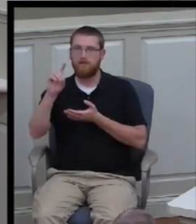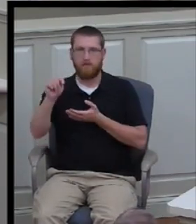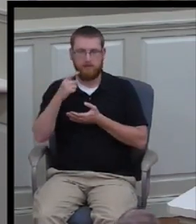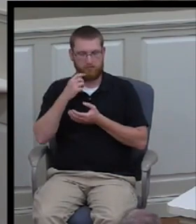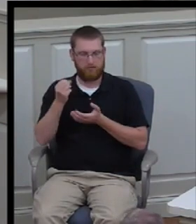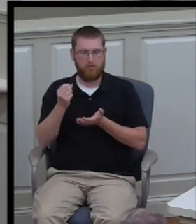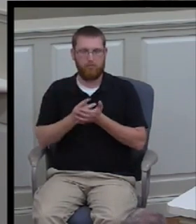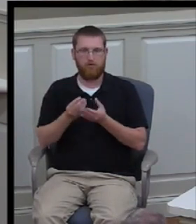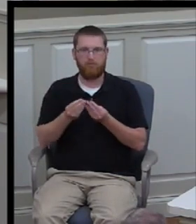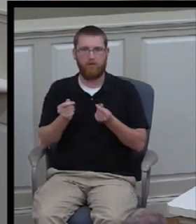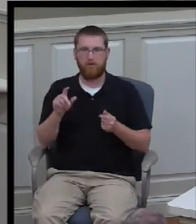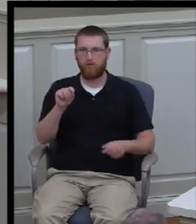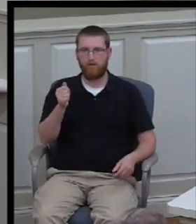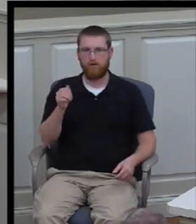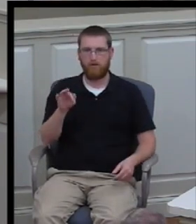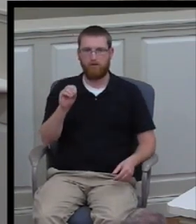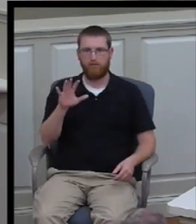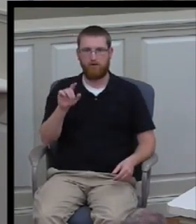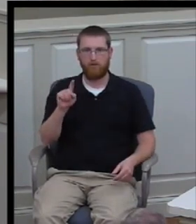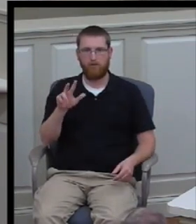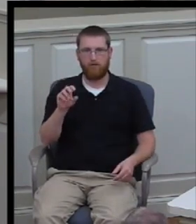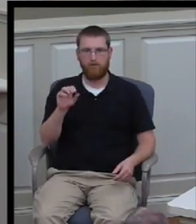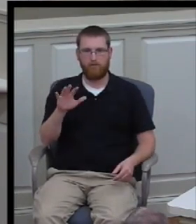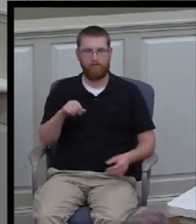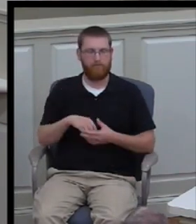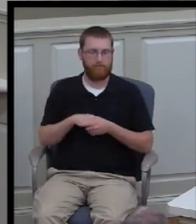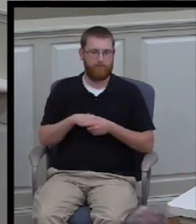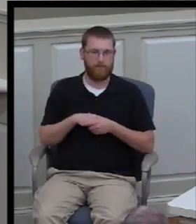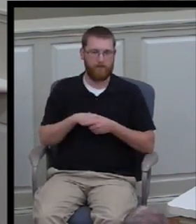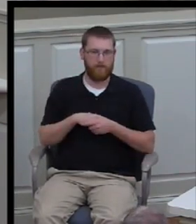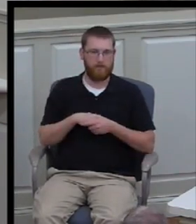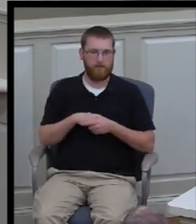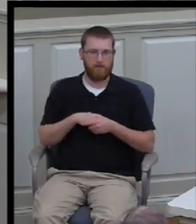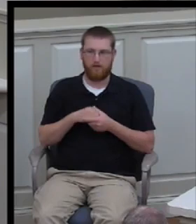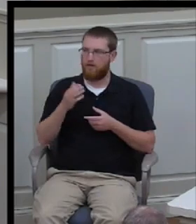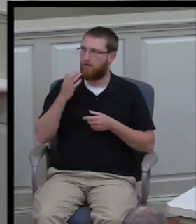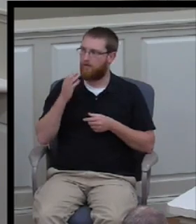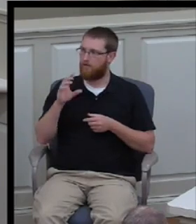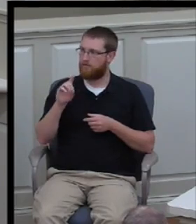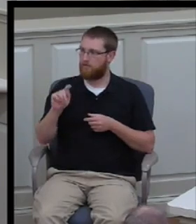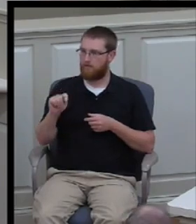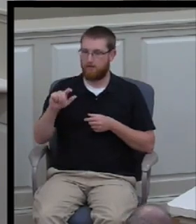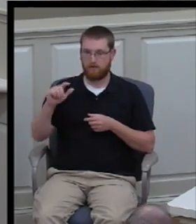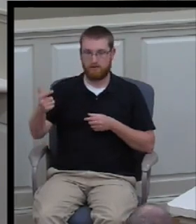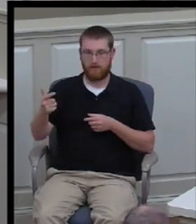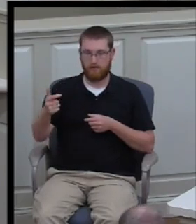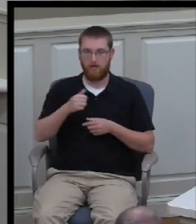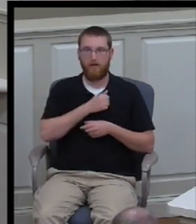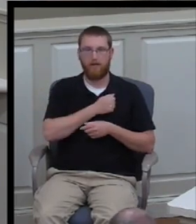approval of Resolution 2019-051305. Thank you, Commissioner Terry. How about a second?